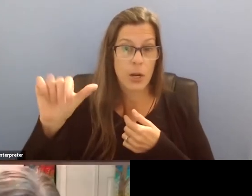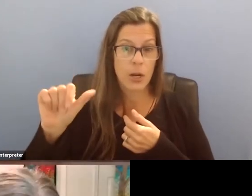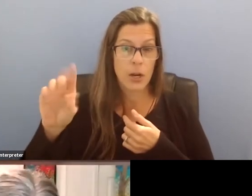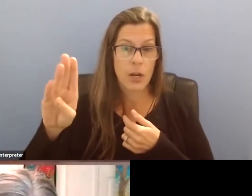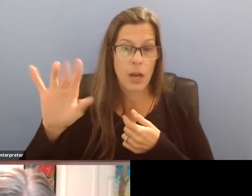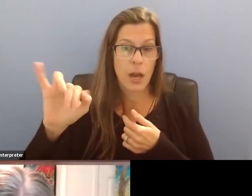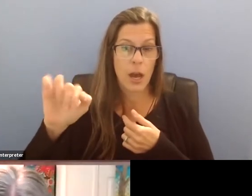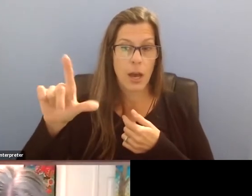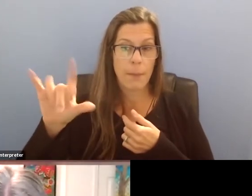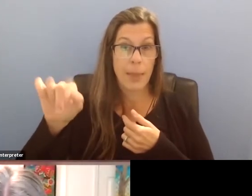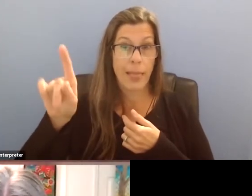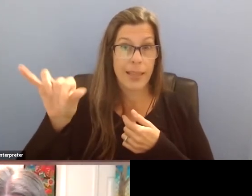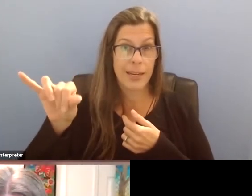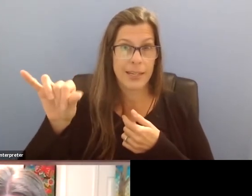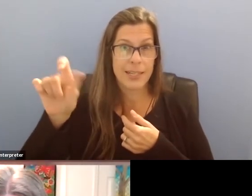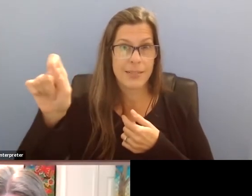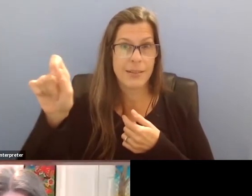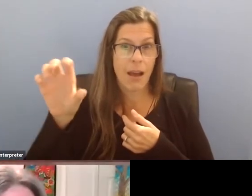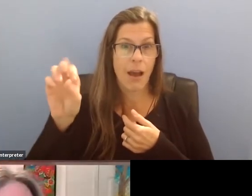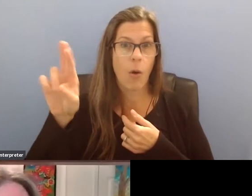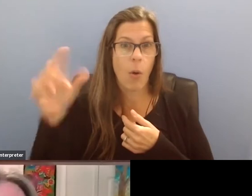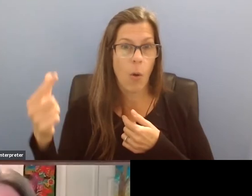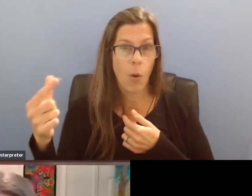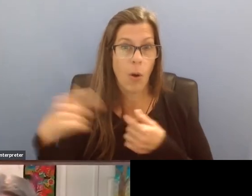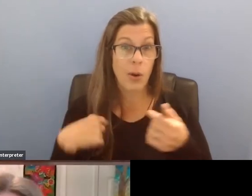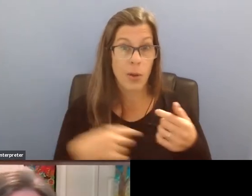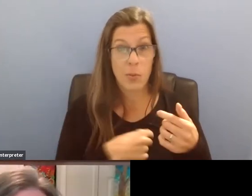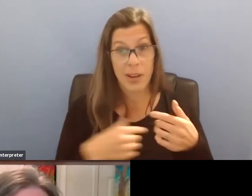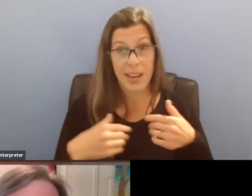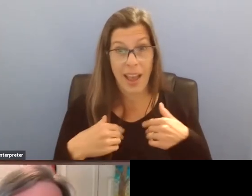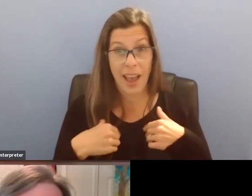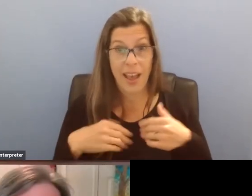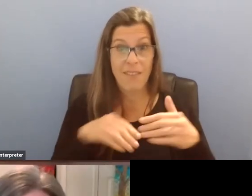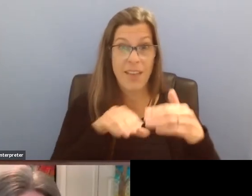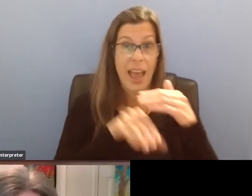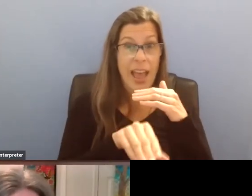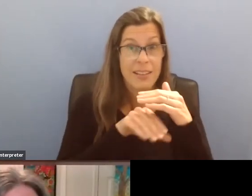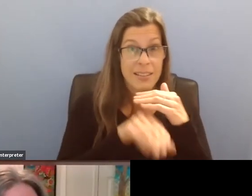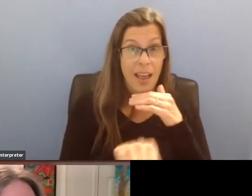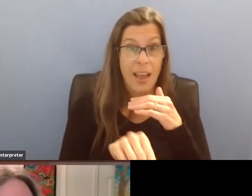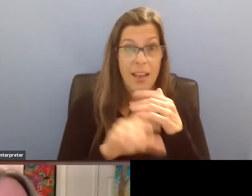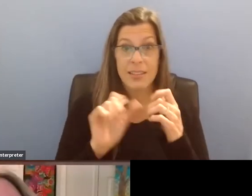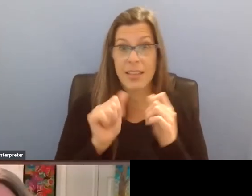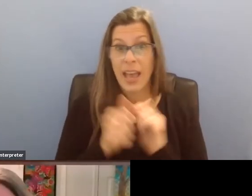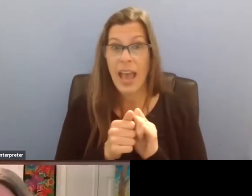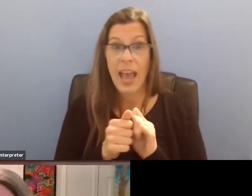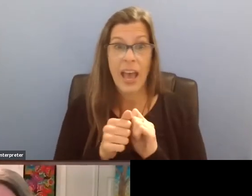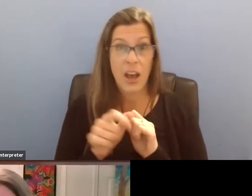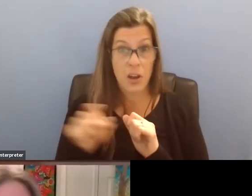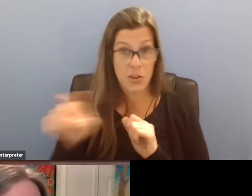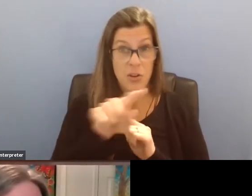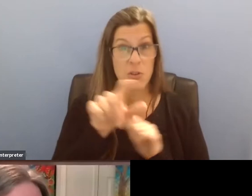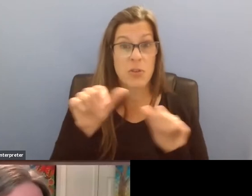the physical accessibility of birding locations, about how you can be a more welcoming and inclusive birder,